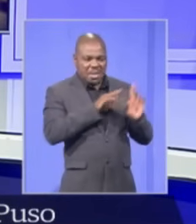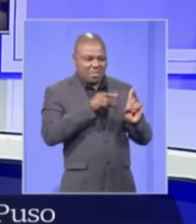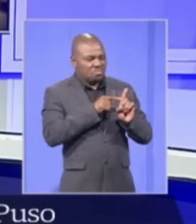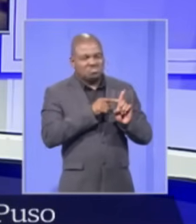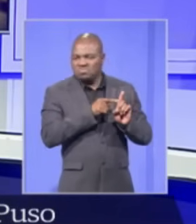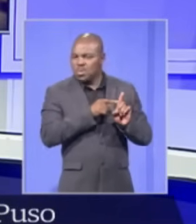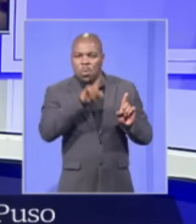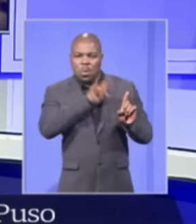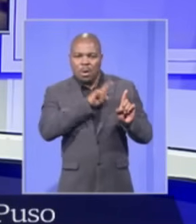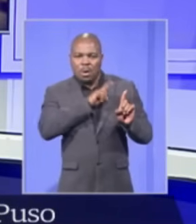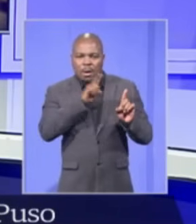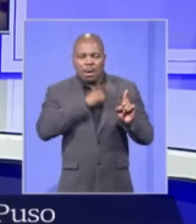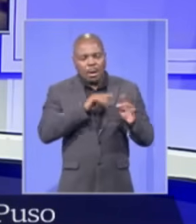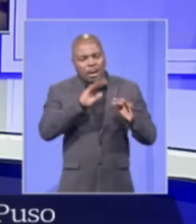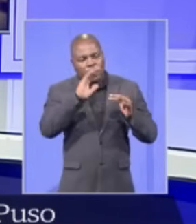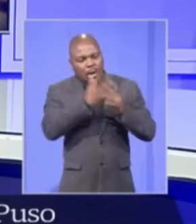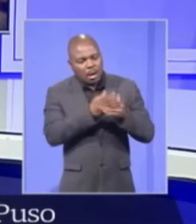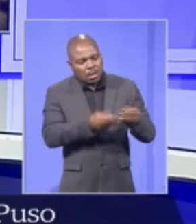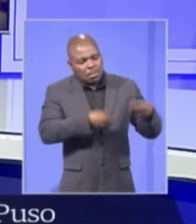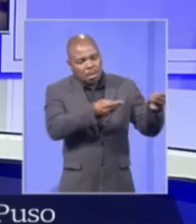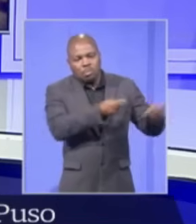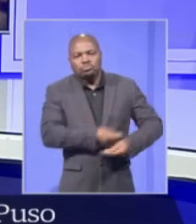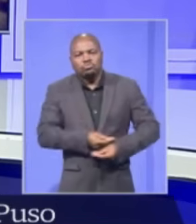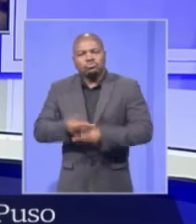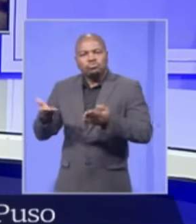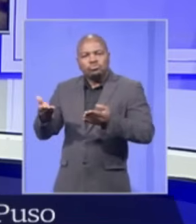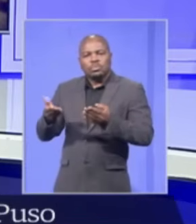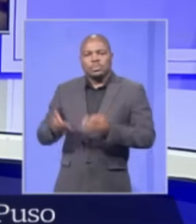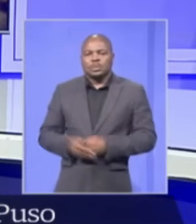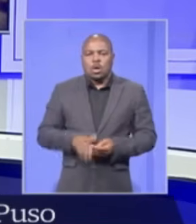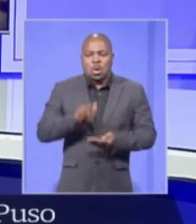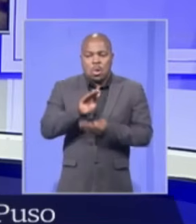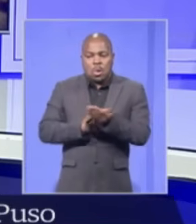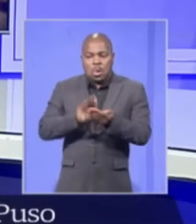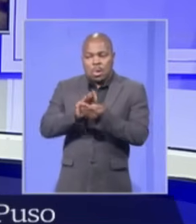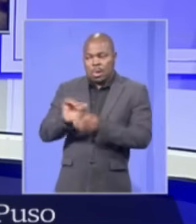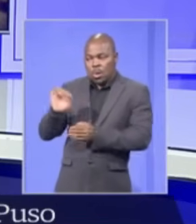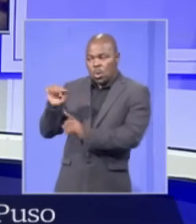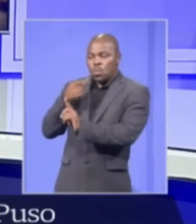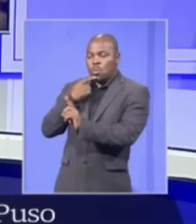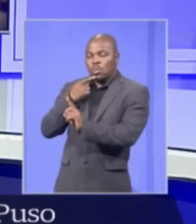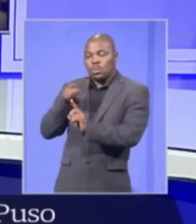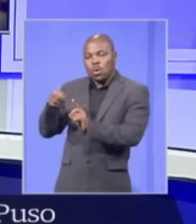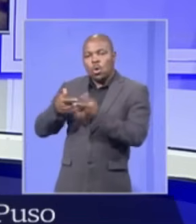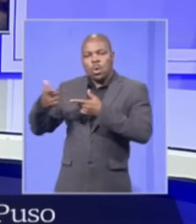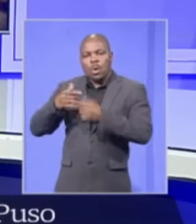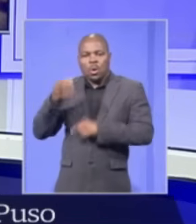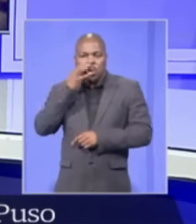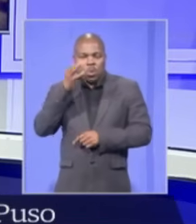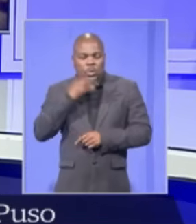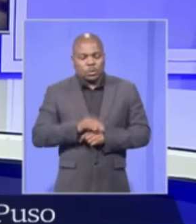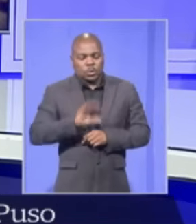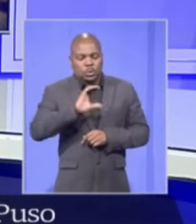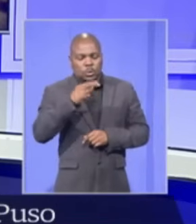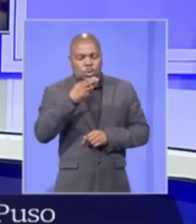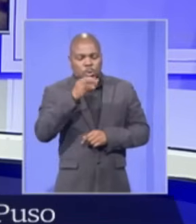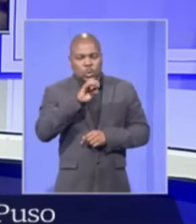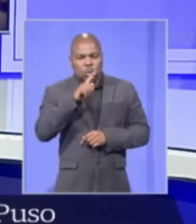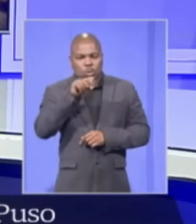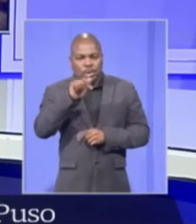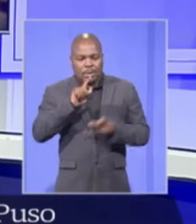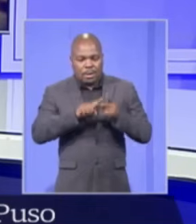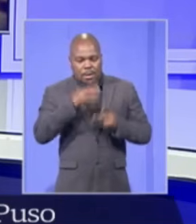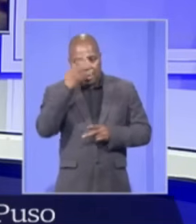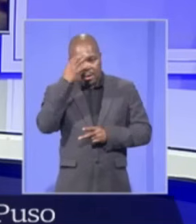senole ditlankana tsa kgetsi. Mmueledi wa ga Ace Magashule senotse ditlankana tsa puisano magareng ga morwadi Tsholota le mmatlisisi